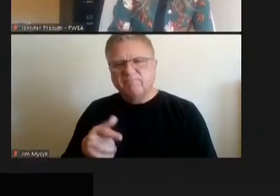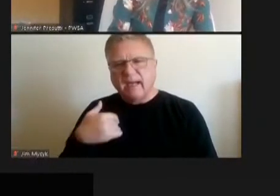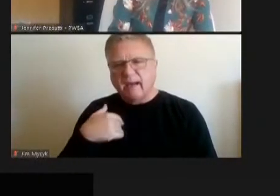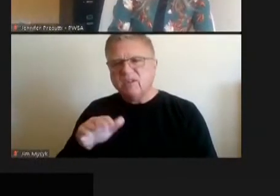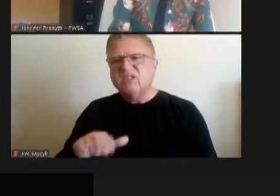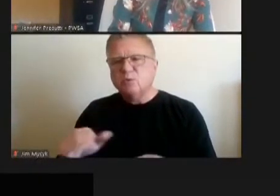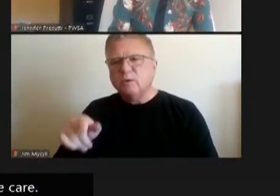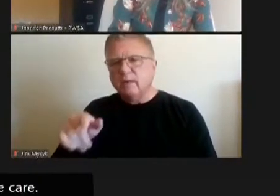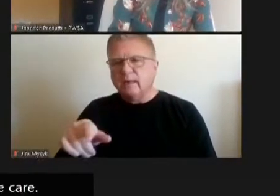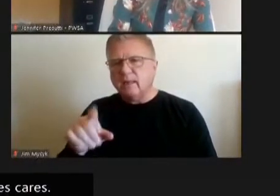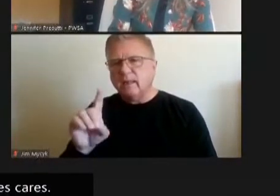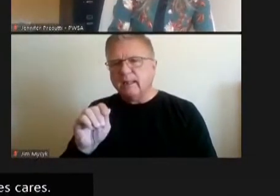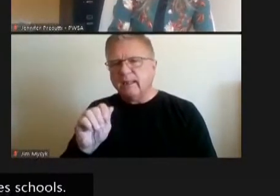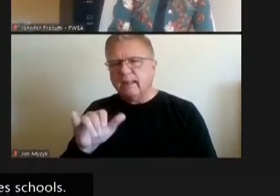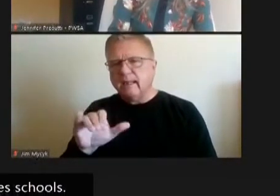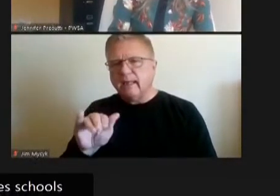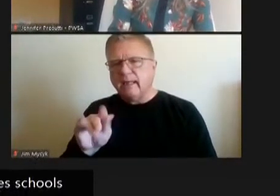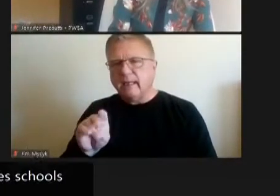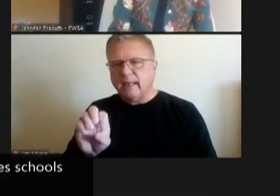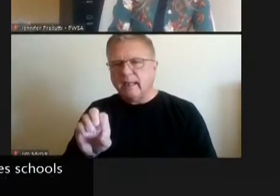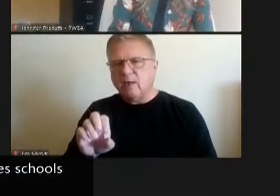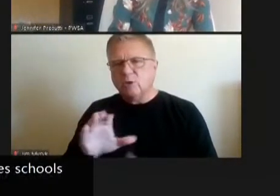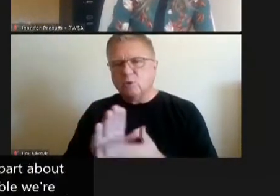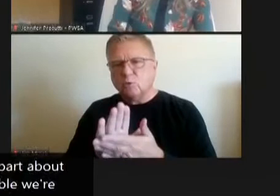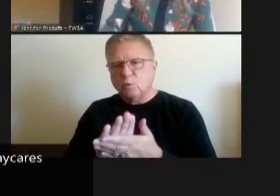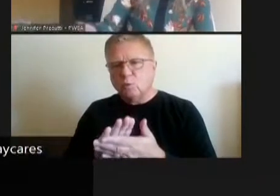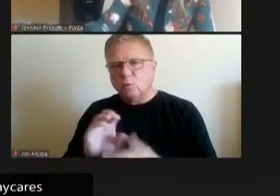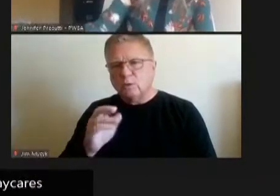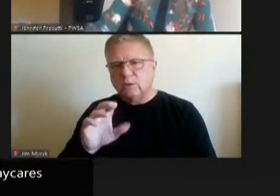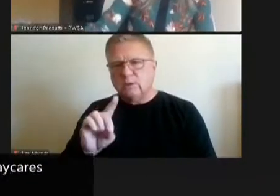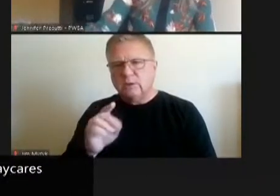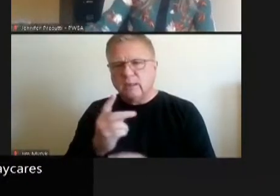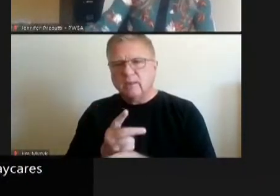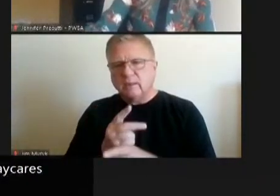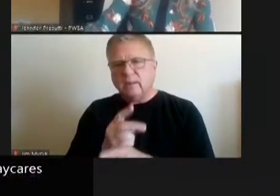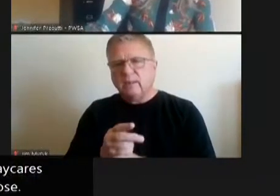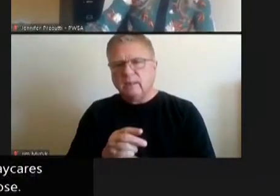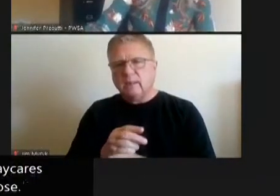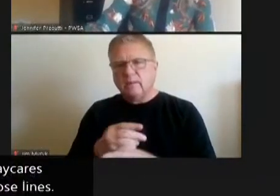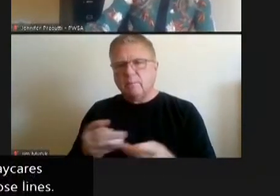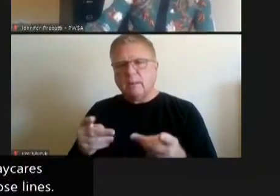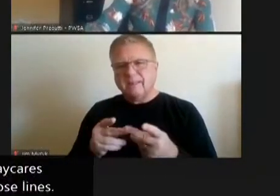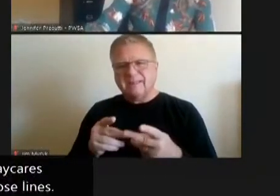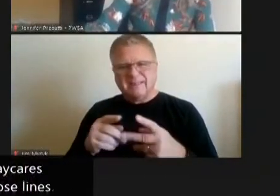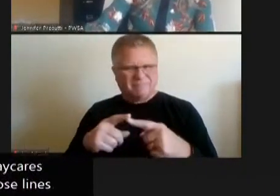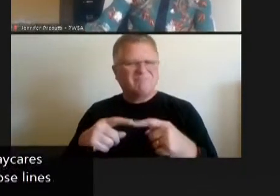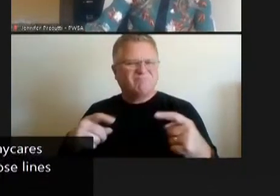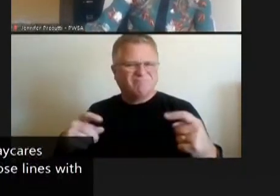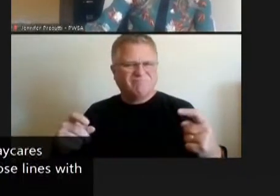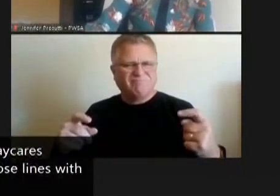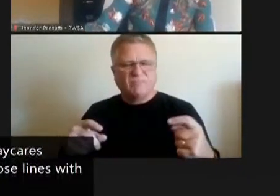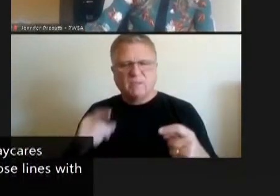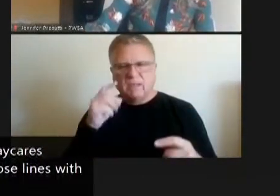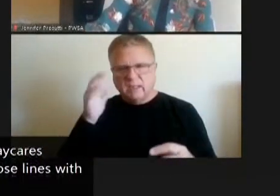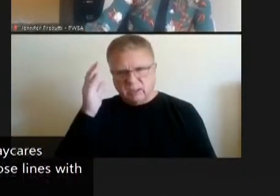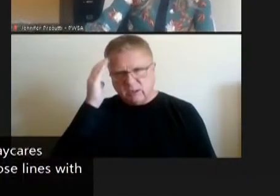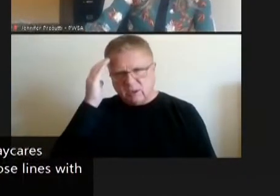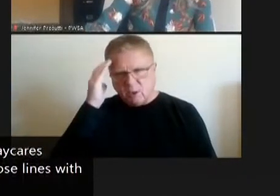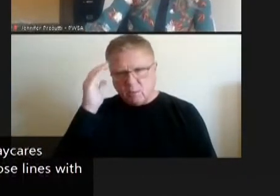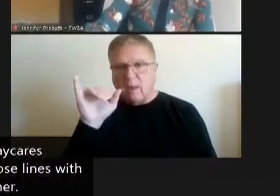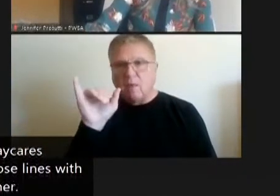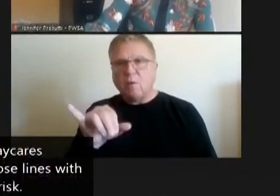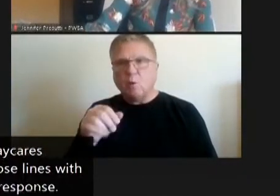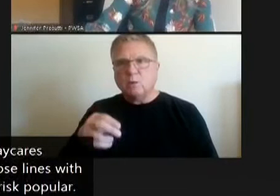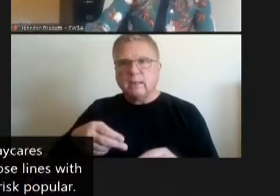like daycares, schools, childcare facilities, things along those lines, with the recognition that those are our highest